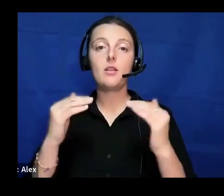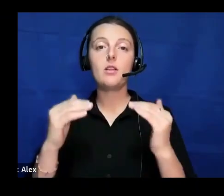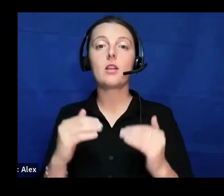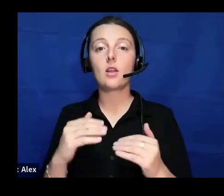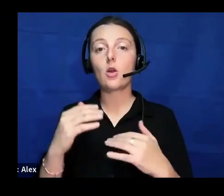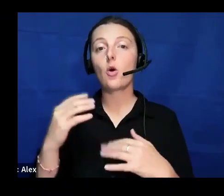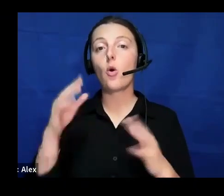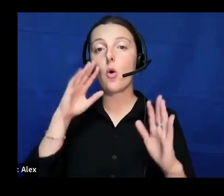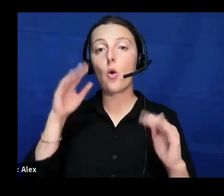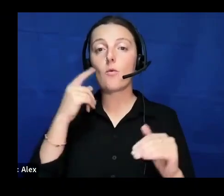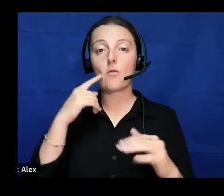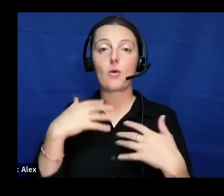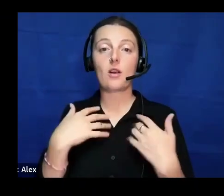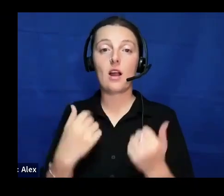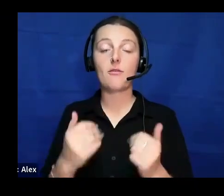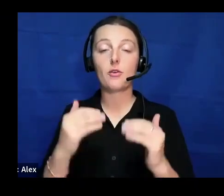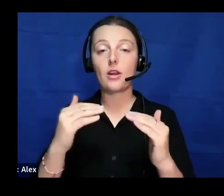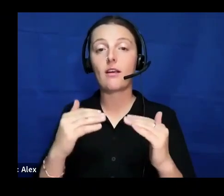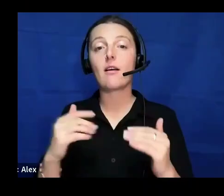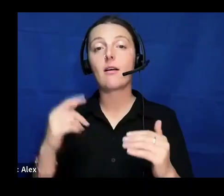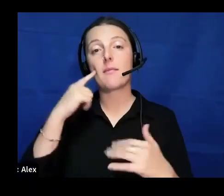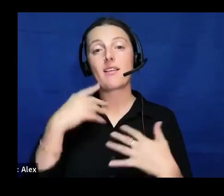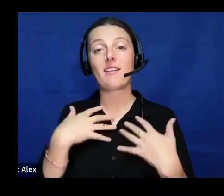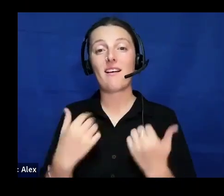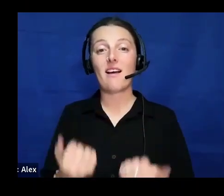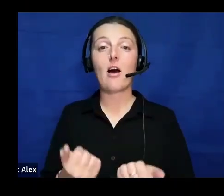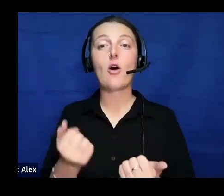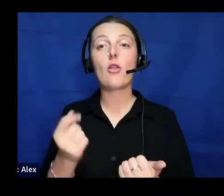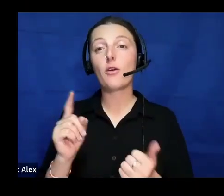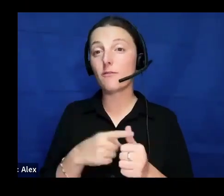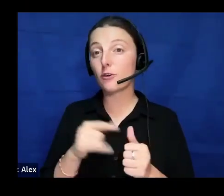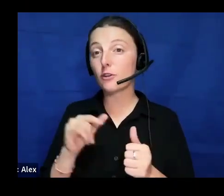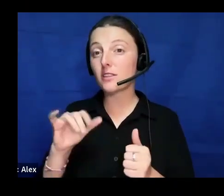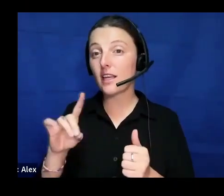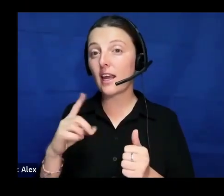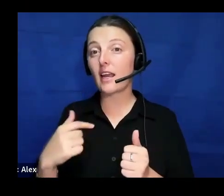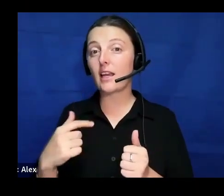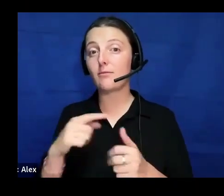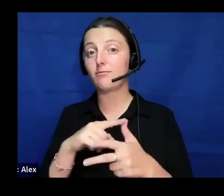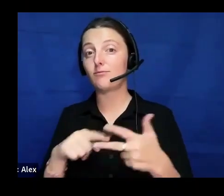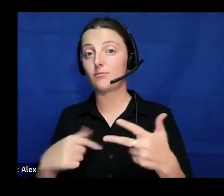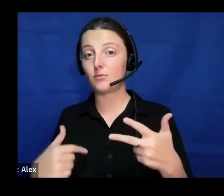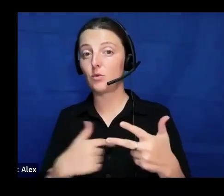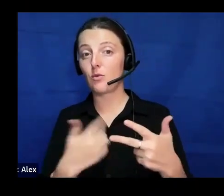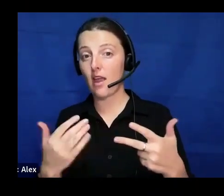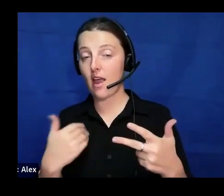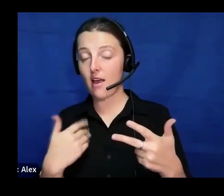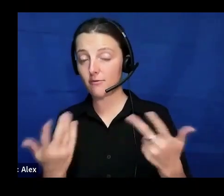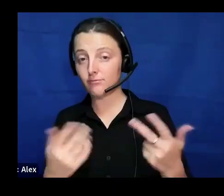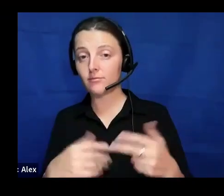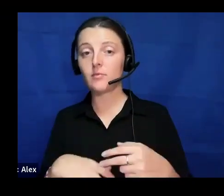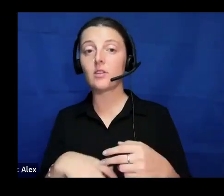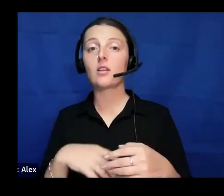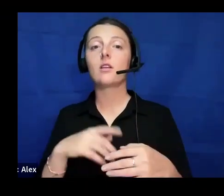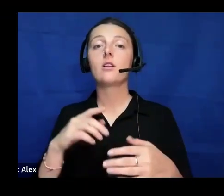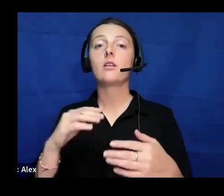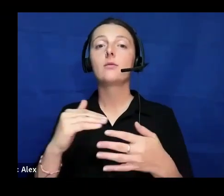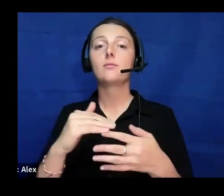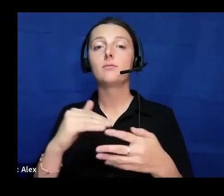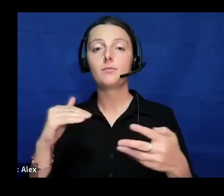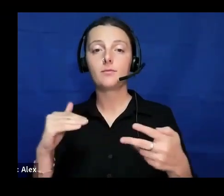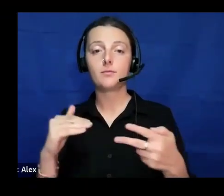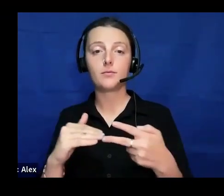So if you're looking to learn more about mental health, you can also go to the Minnesota Department of Human Services to find more about mental health care